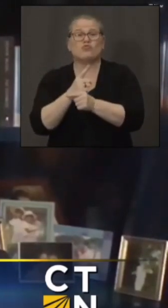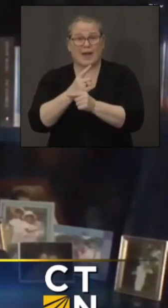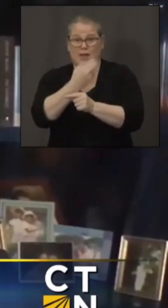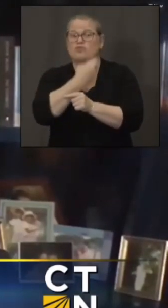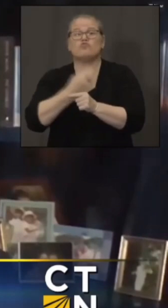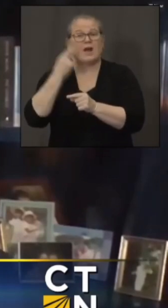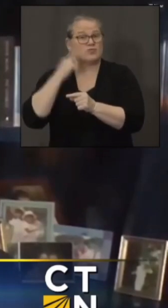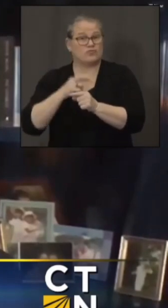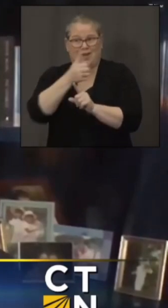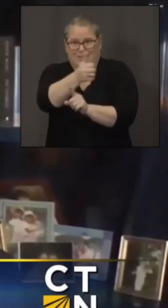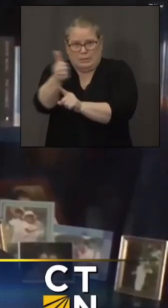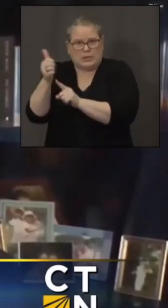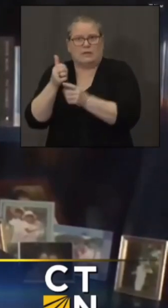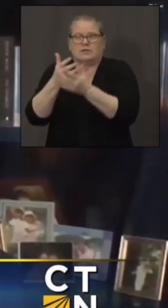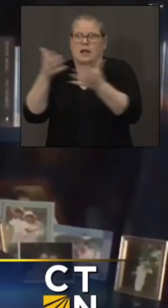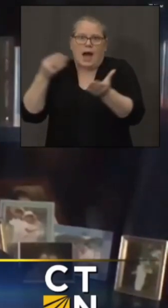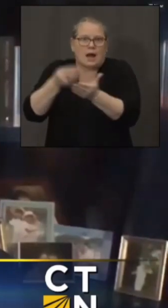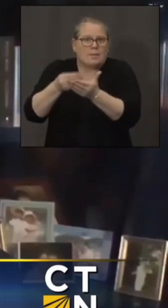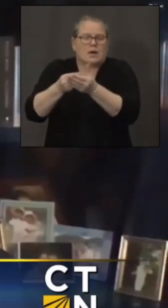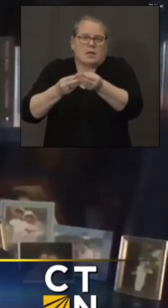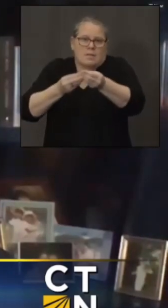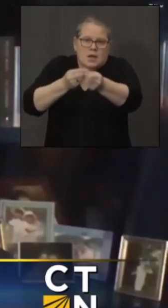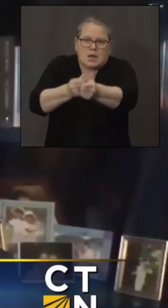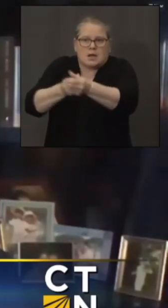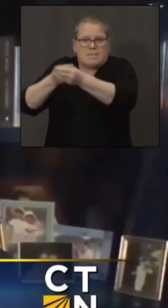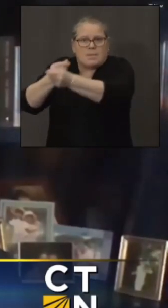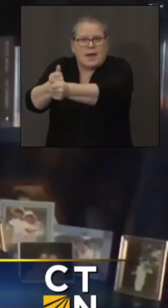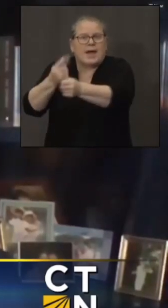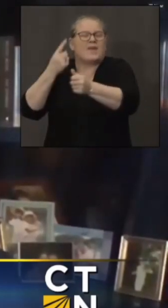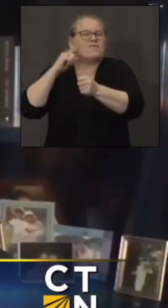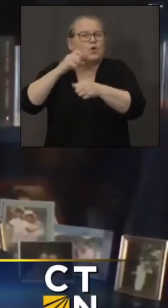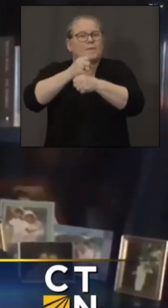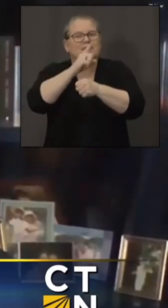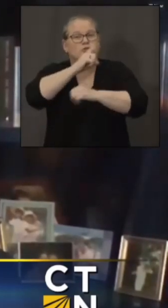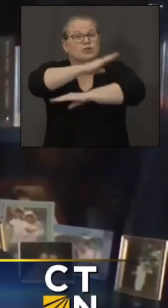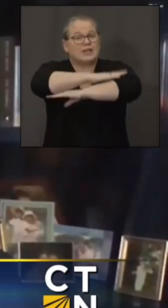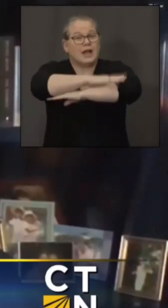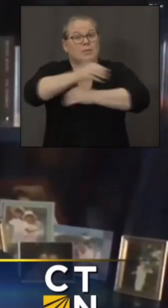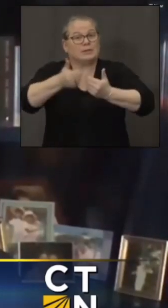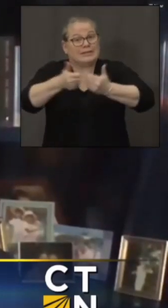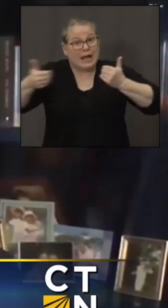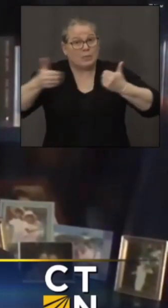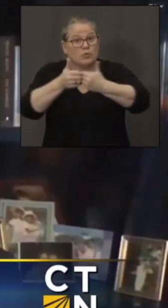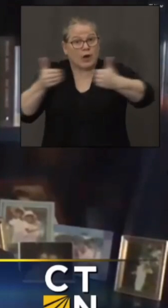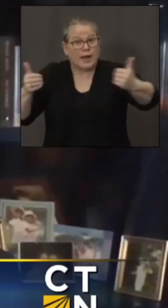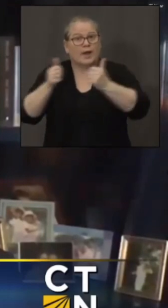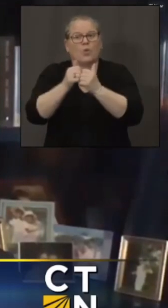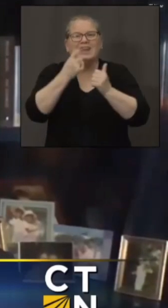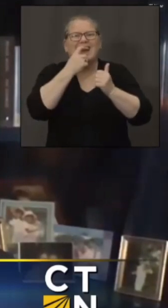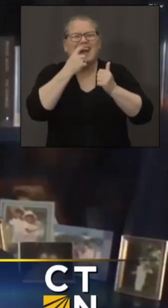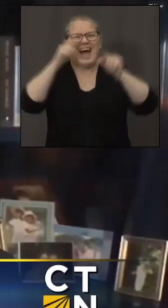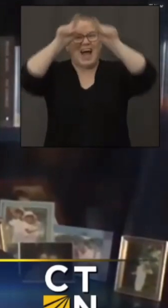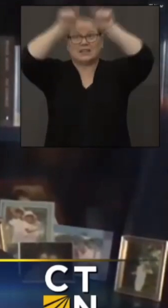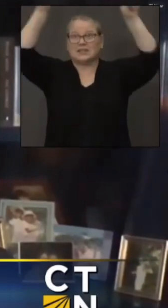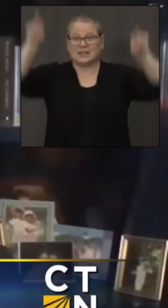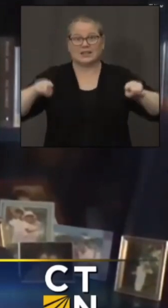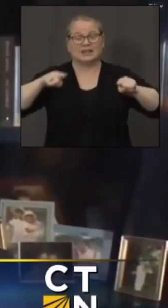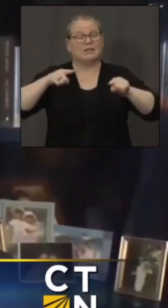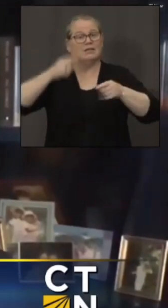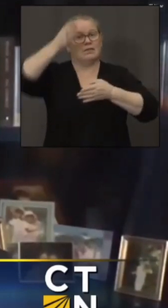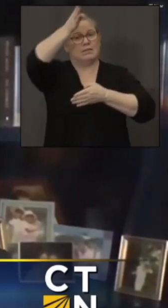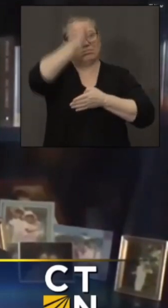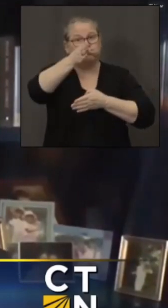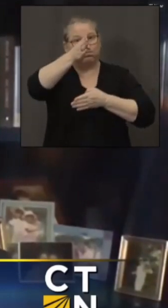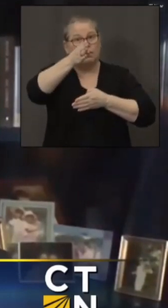of, plastic partitions, 6-foot spacing, 50% occupancy. But if there are a few outliers, they will be